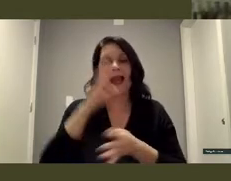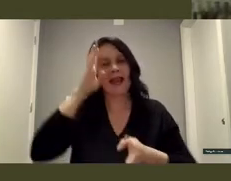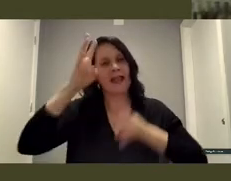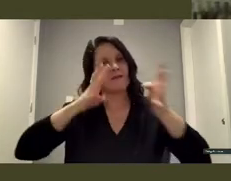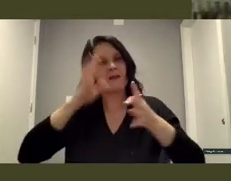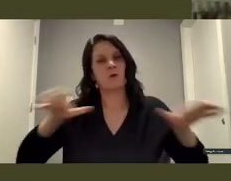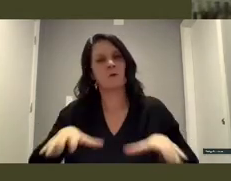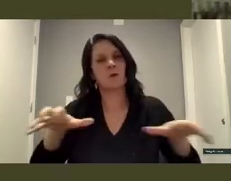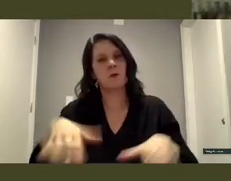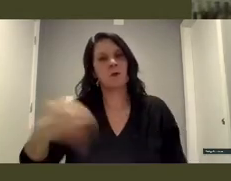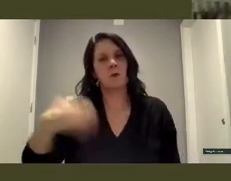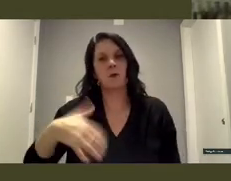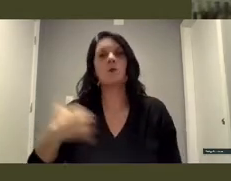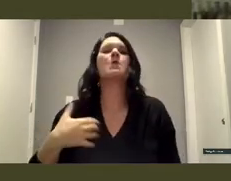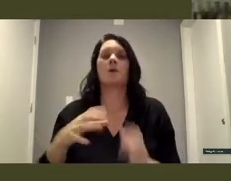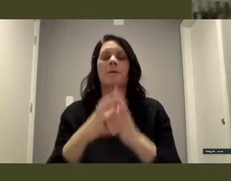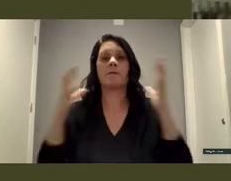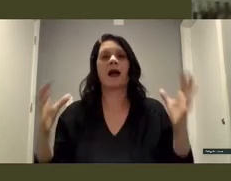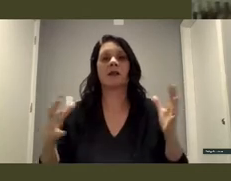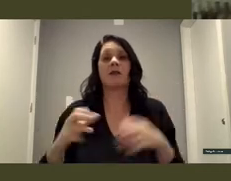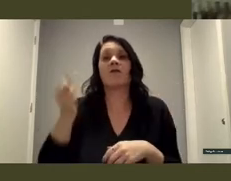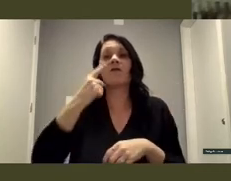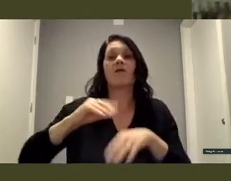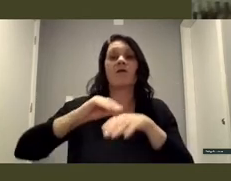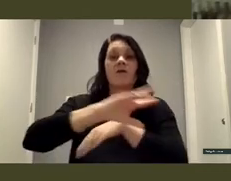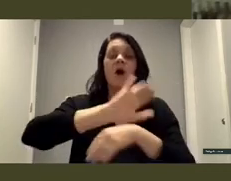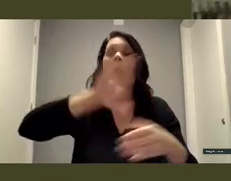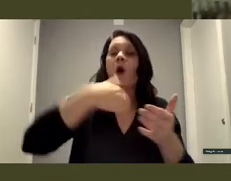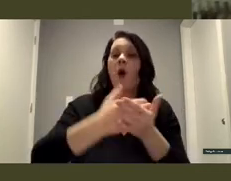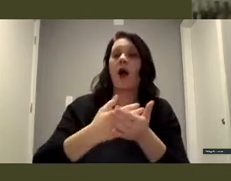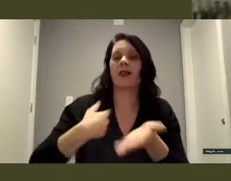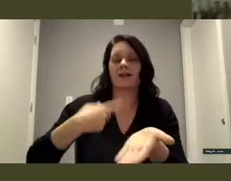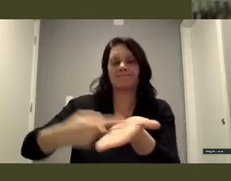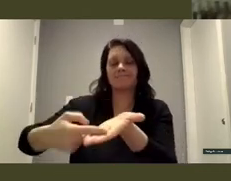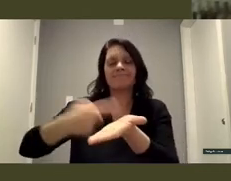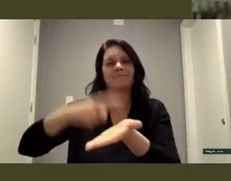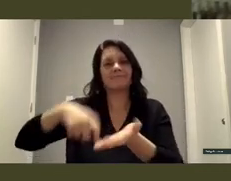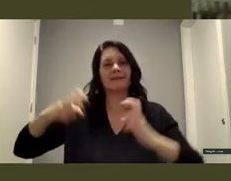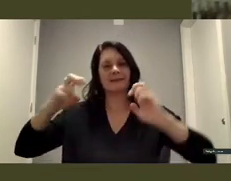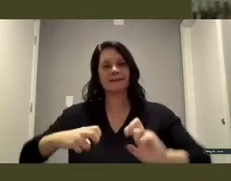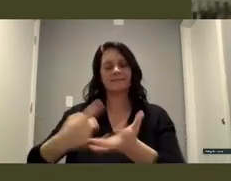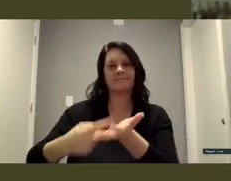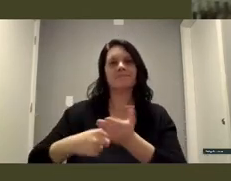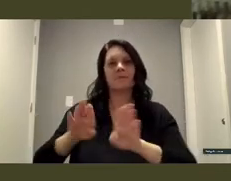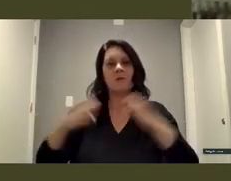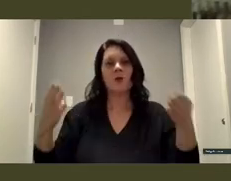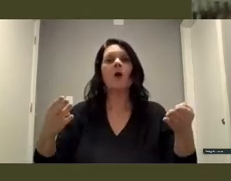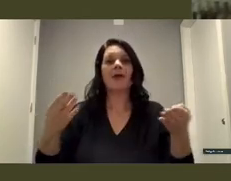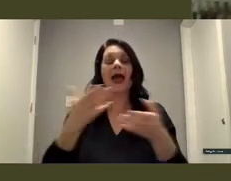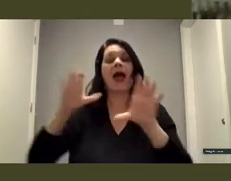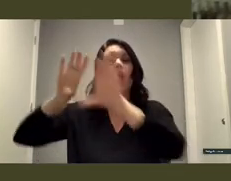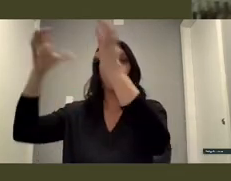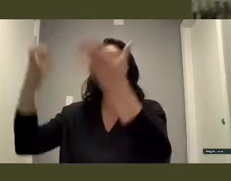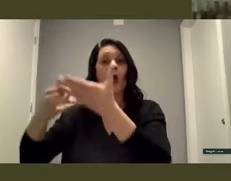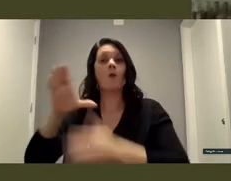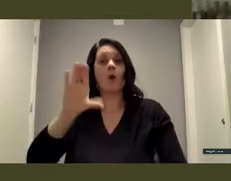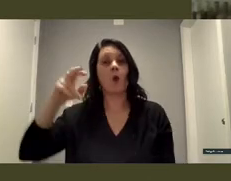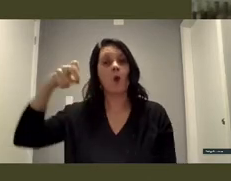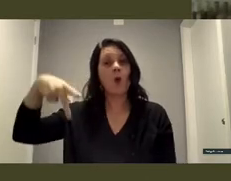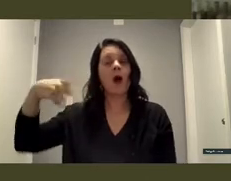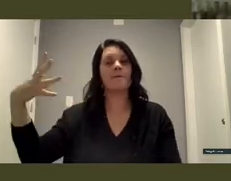for everybody to be able to sort of discuss at the country level, but also global cooperation is going to be needed. And the second point